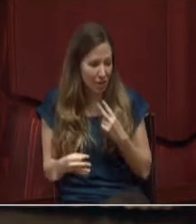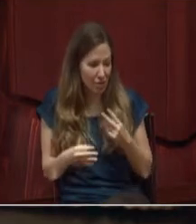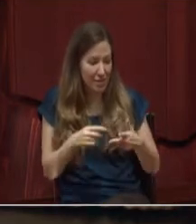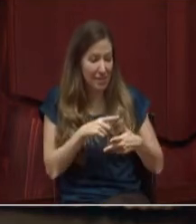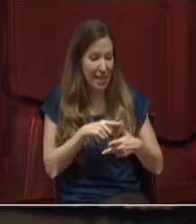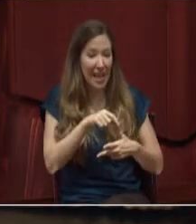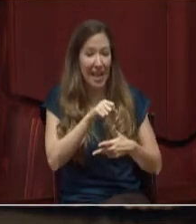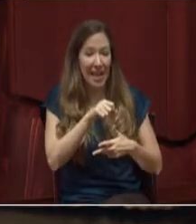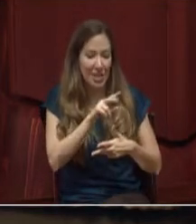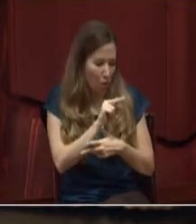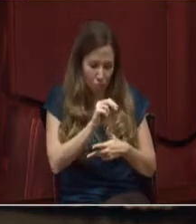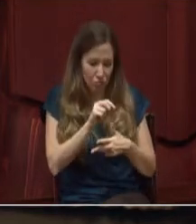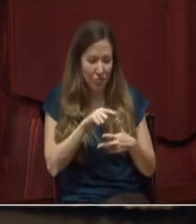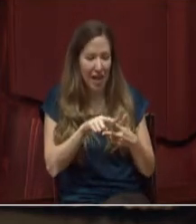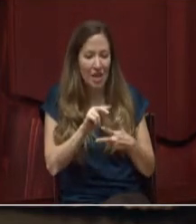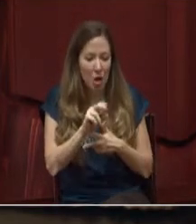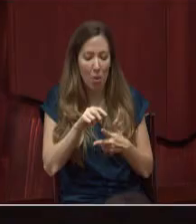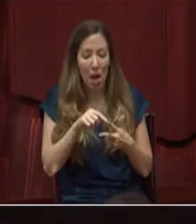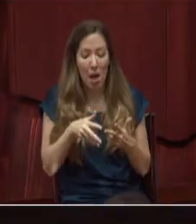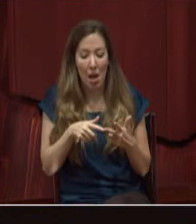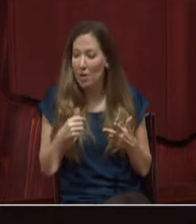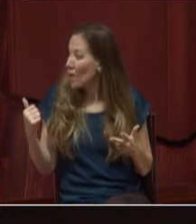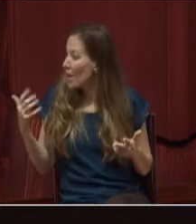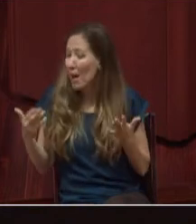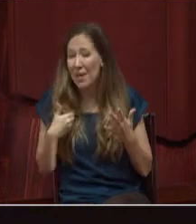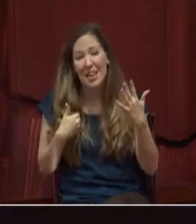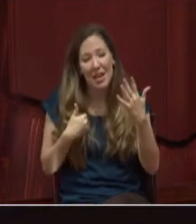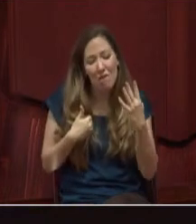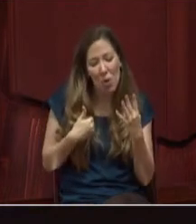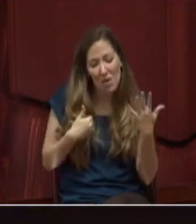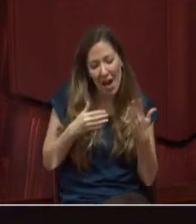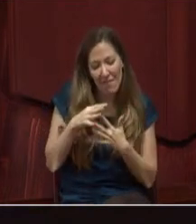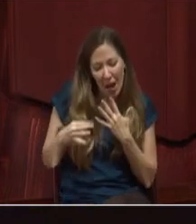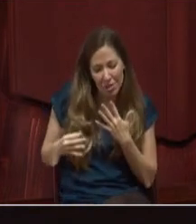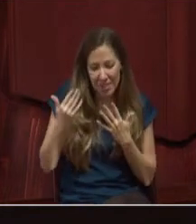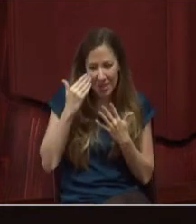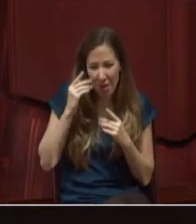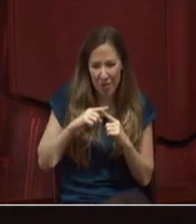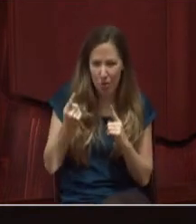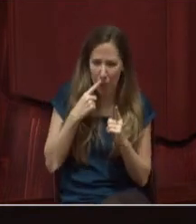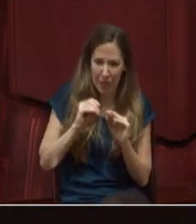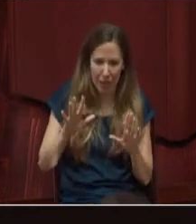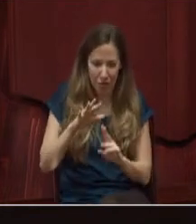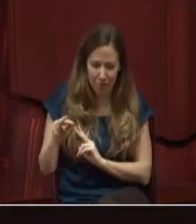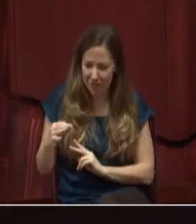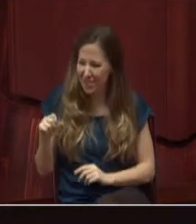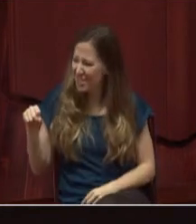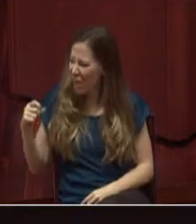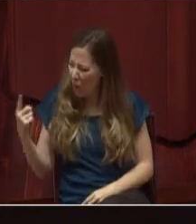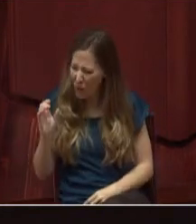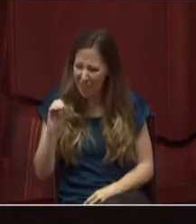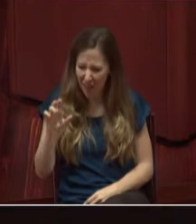three options, and they would reflect a tab there might A. Be four or five or one or two. Yeah, but there were, but a tab A would be the secretary. Always an odd number. Always